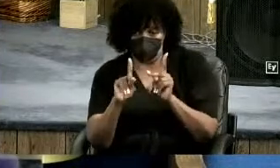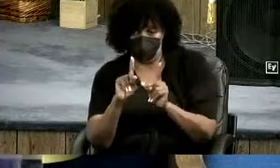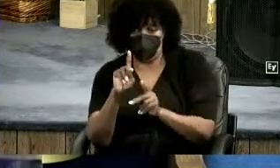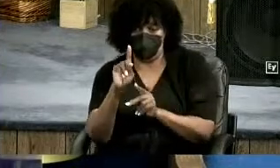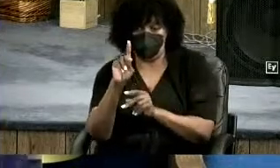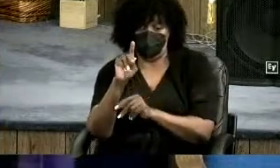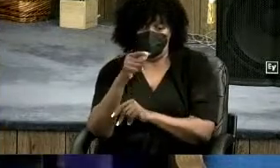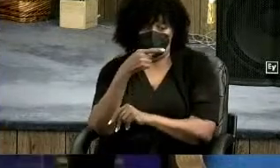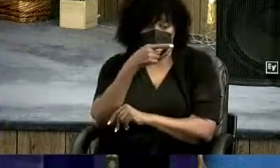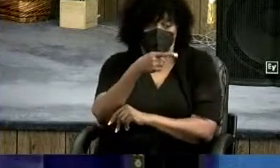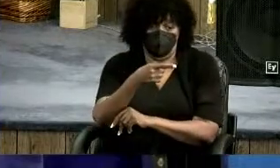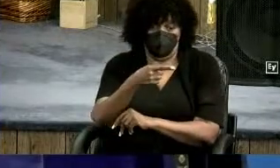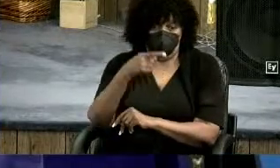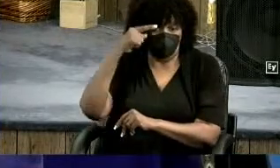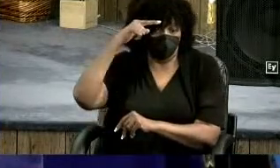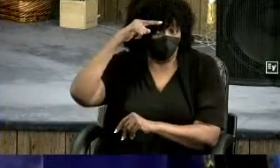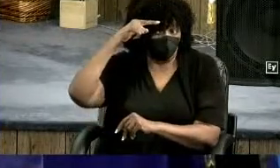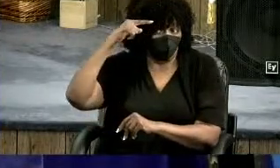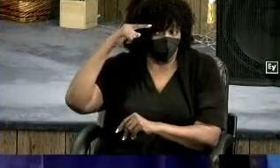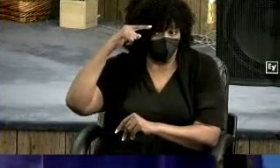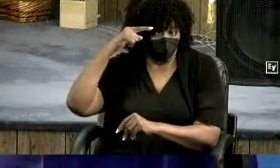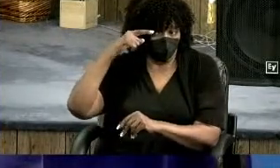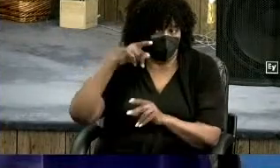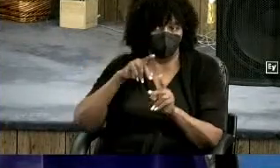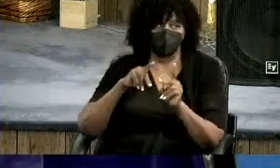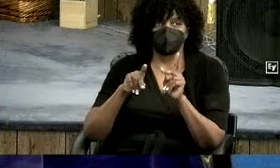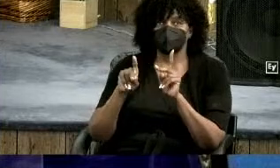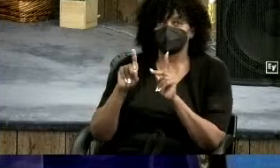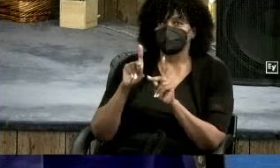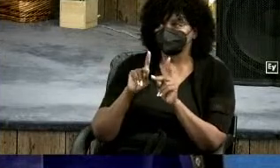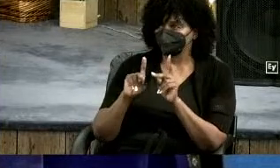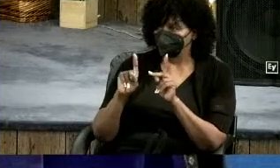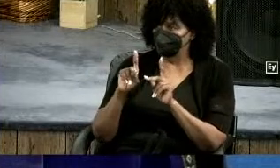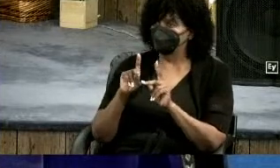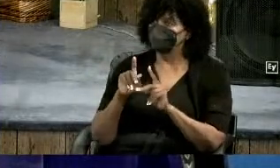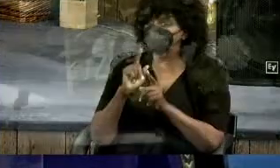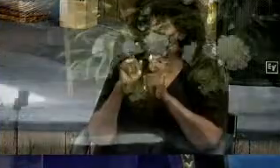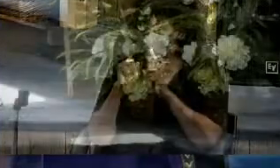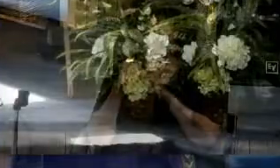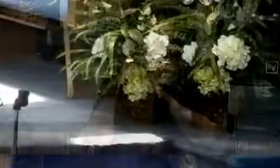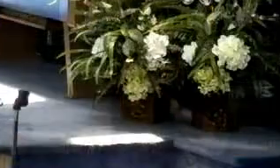it, with people of African descent. Can I just talk about that for a second?